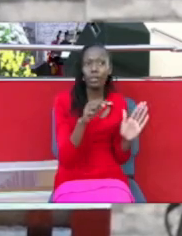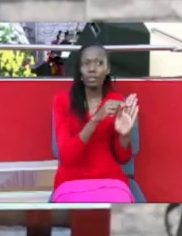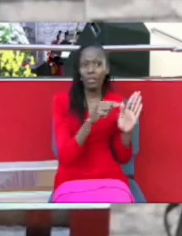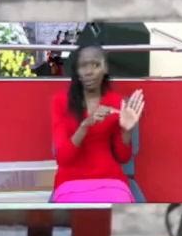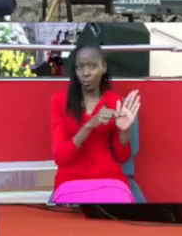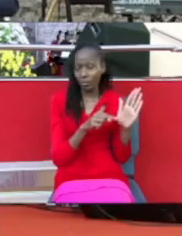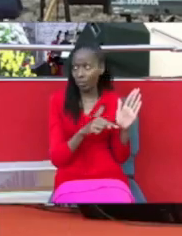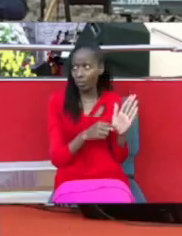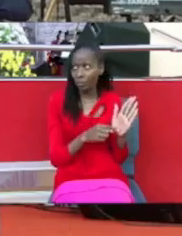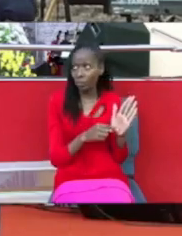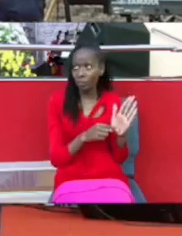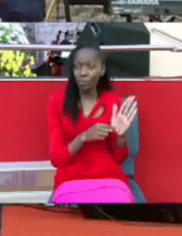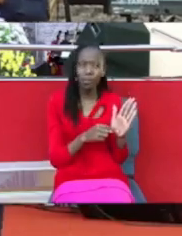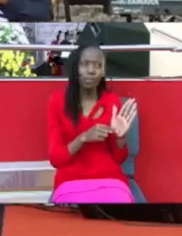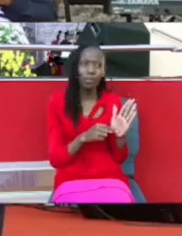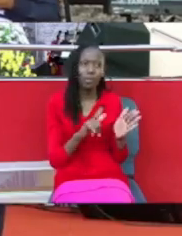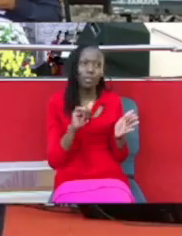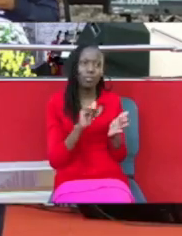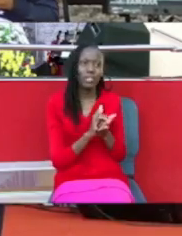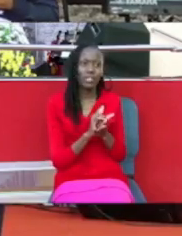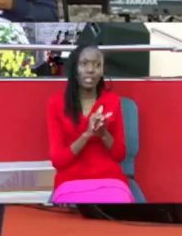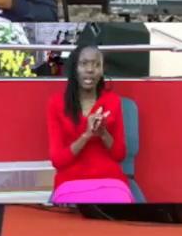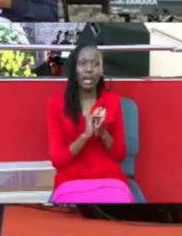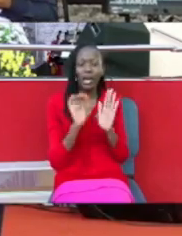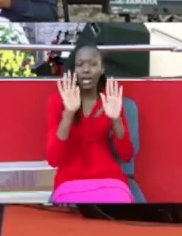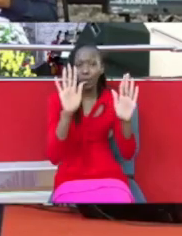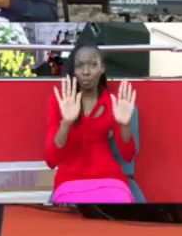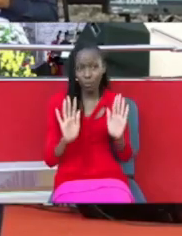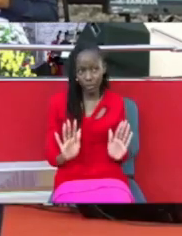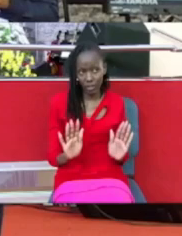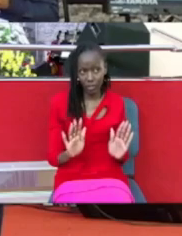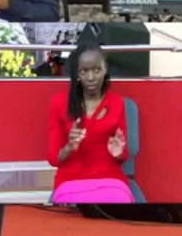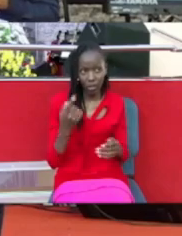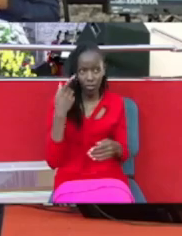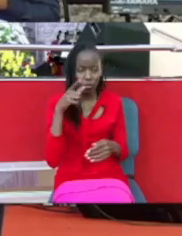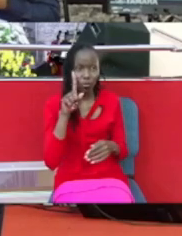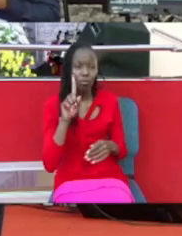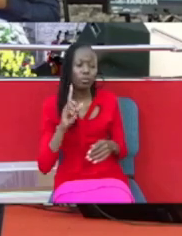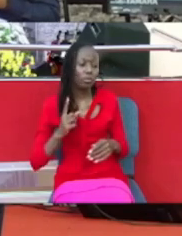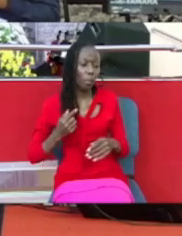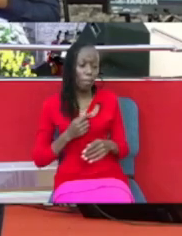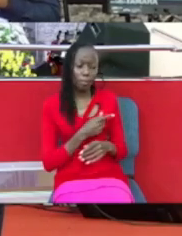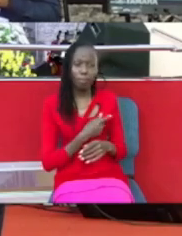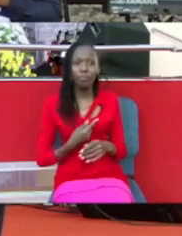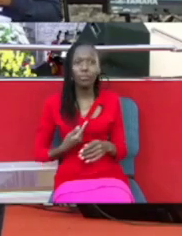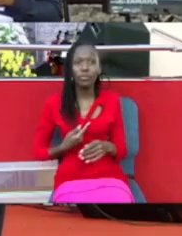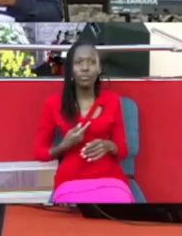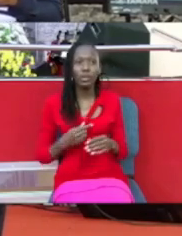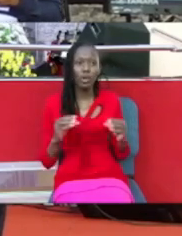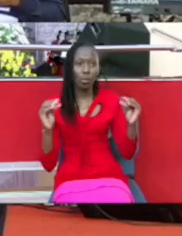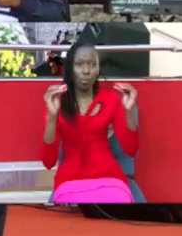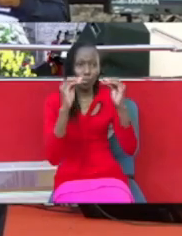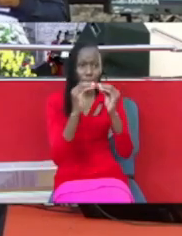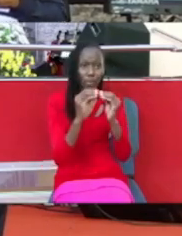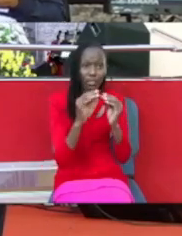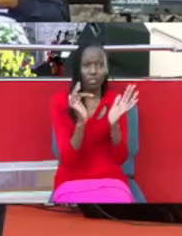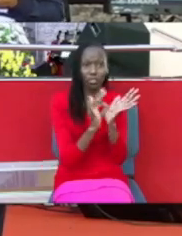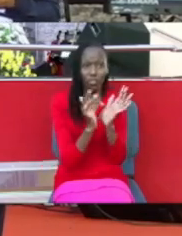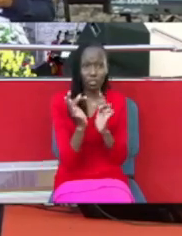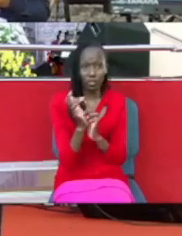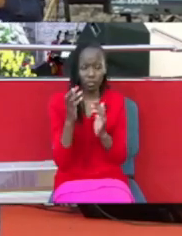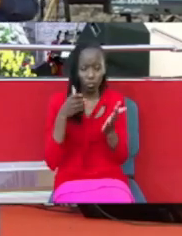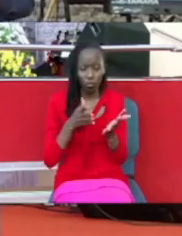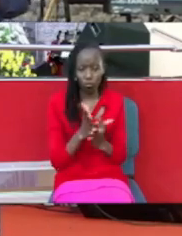three steps that are absolutely necessary for us to encounter God through meditation.